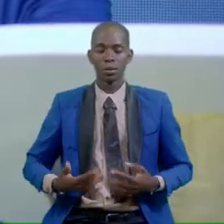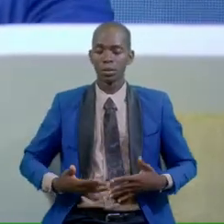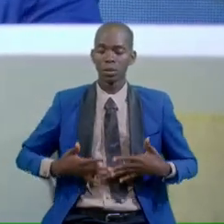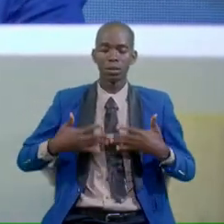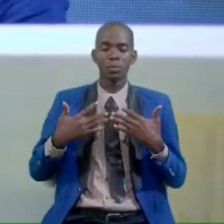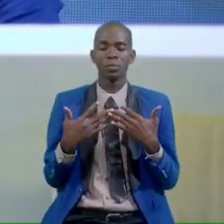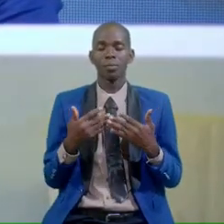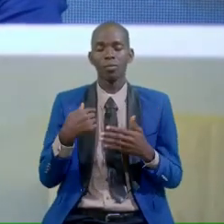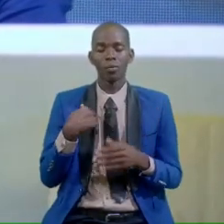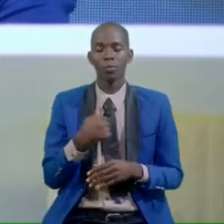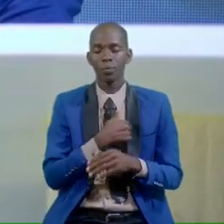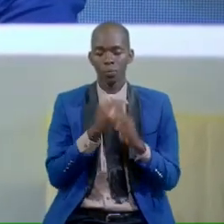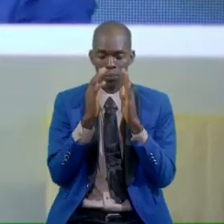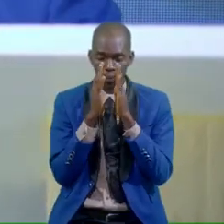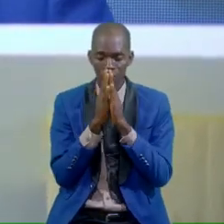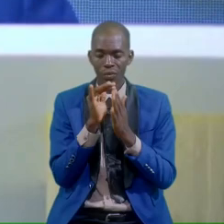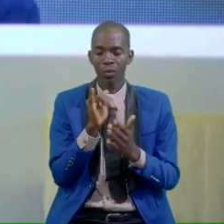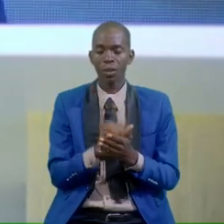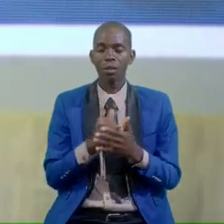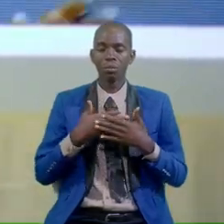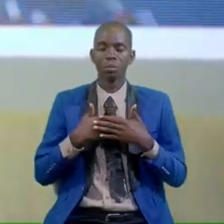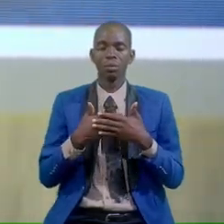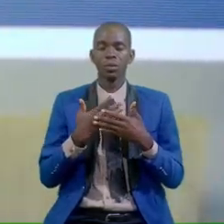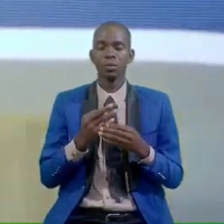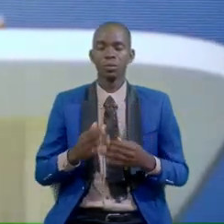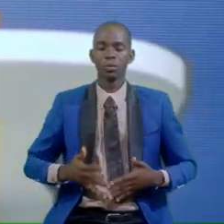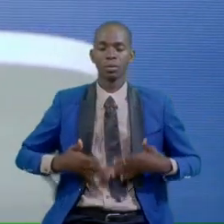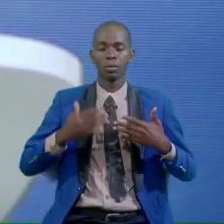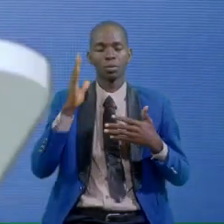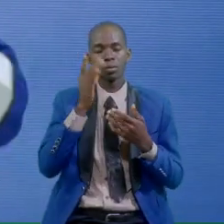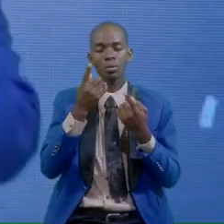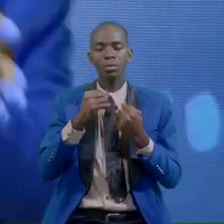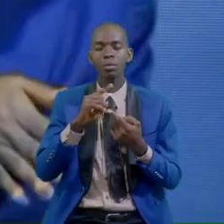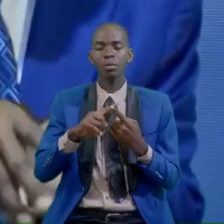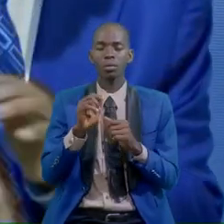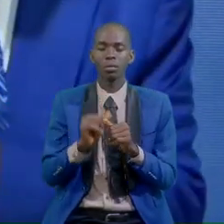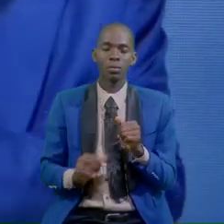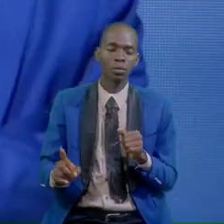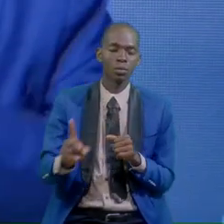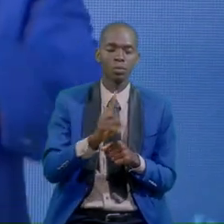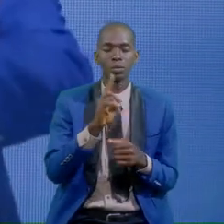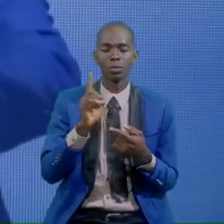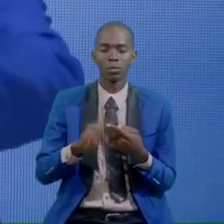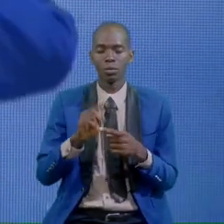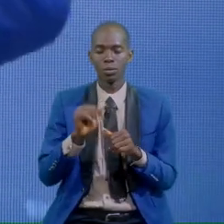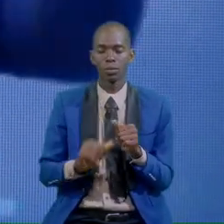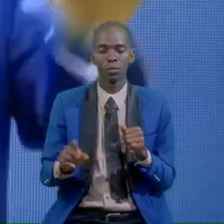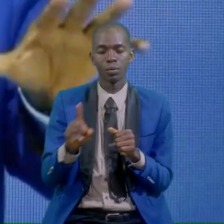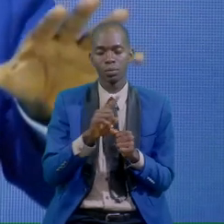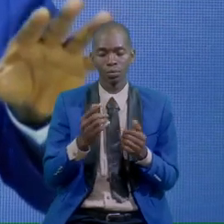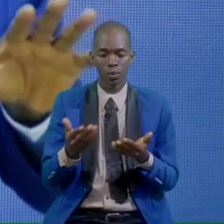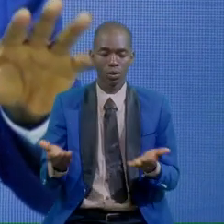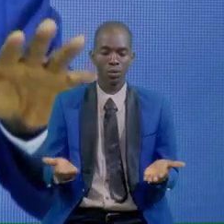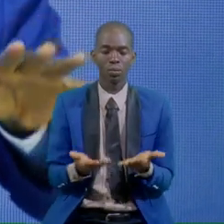We pray that that breath of life will come to everyone, into everyone here